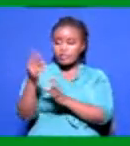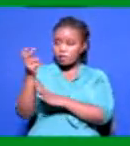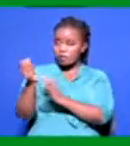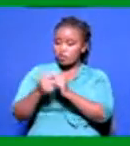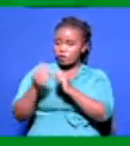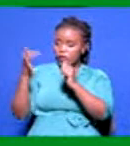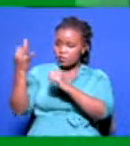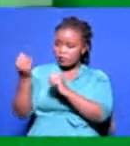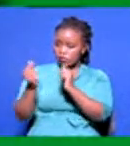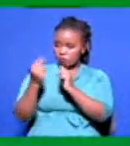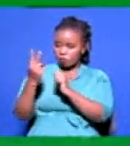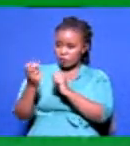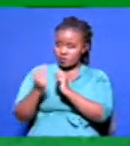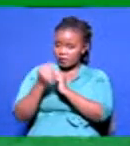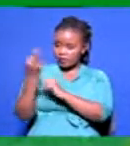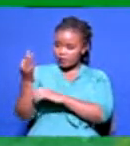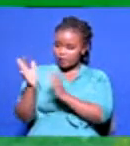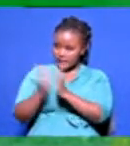2017.